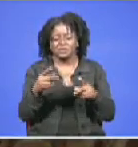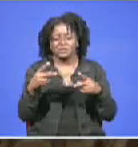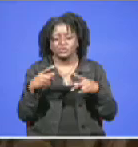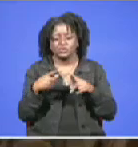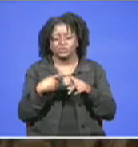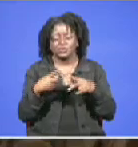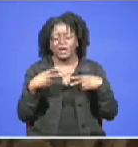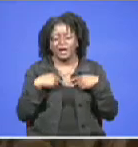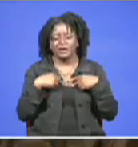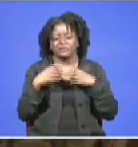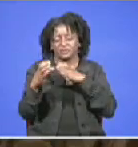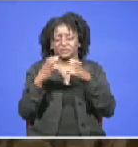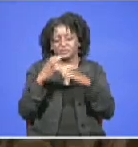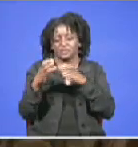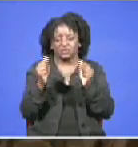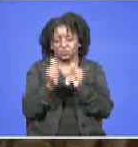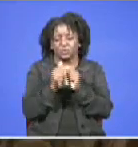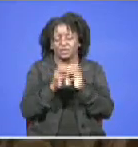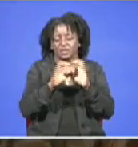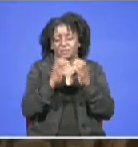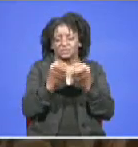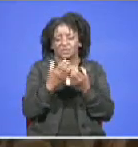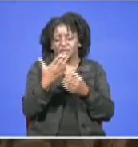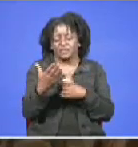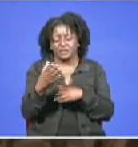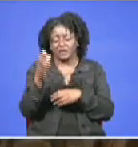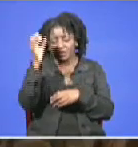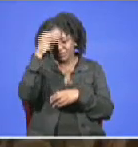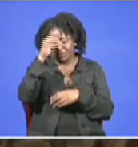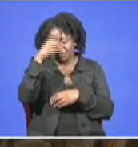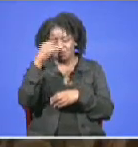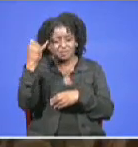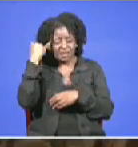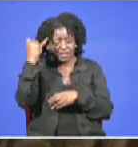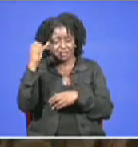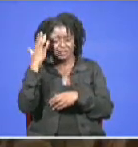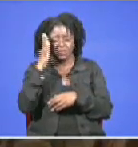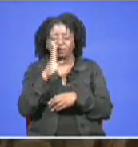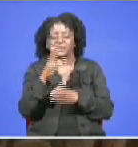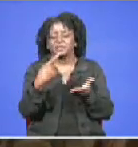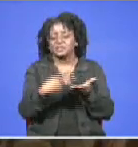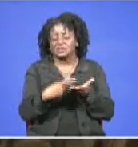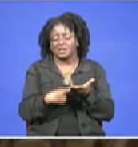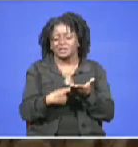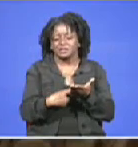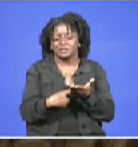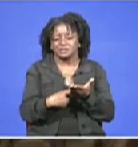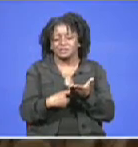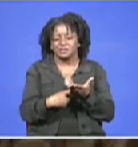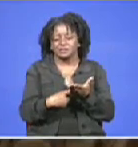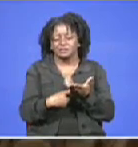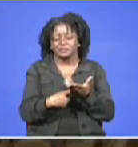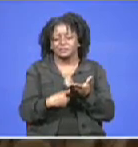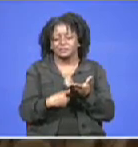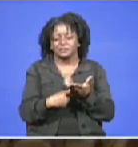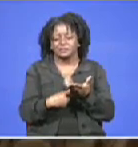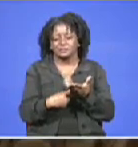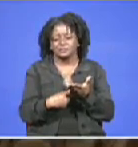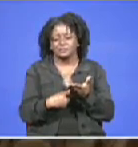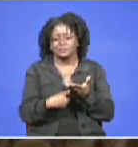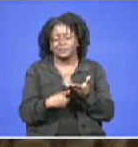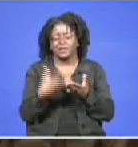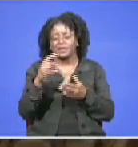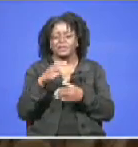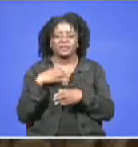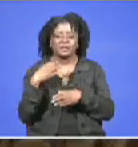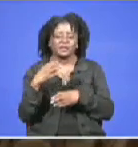whereby their views will be heard and discussed, and to which evidence-based data can be shared to help inform our opinion and views. The